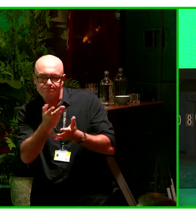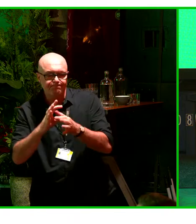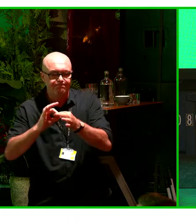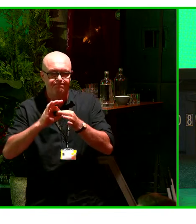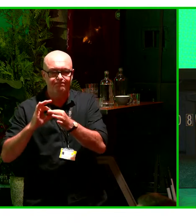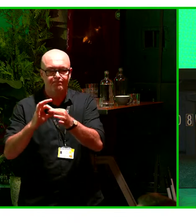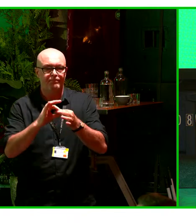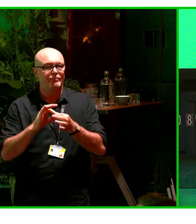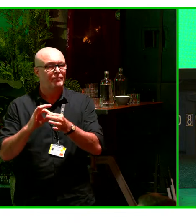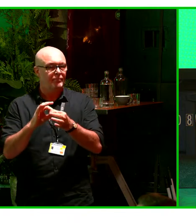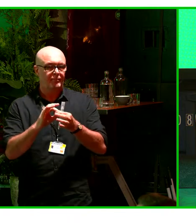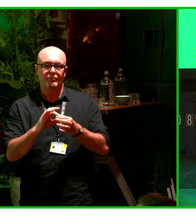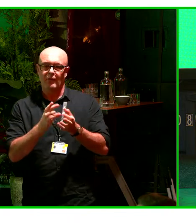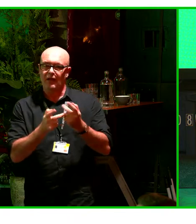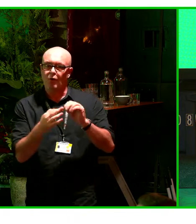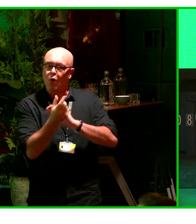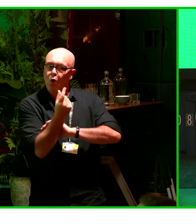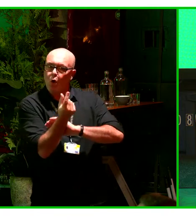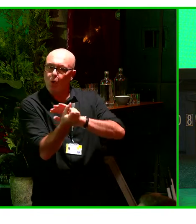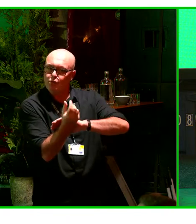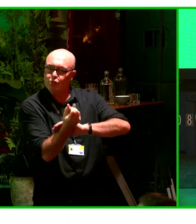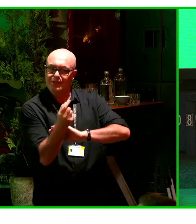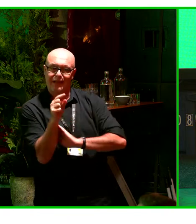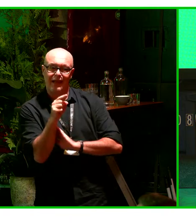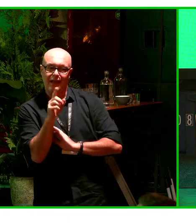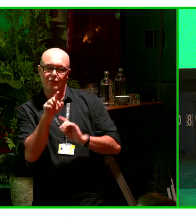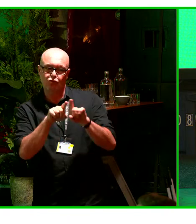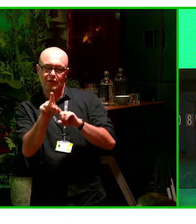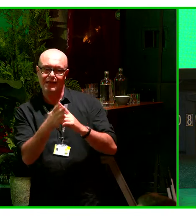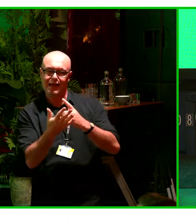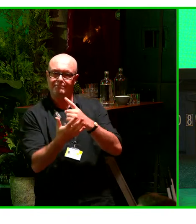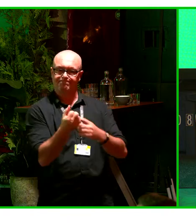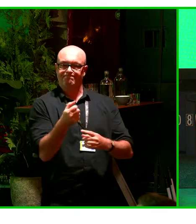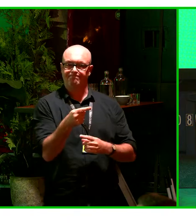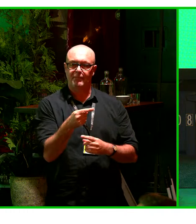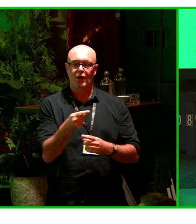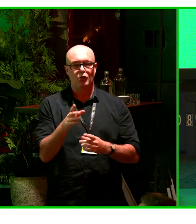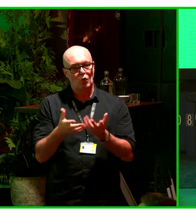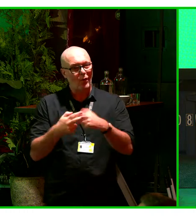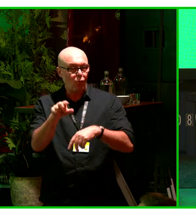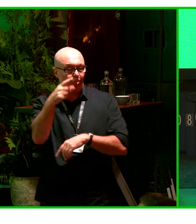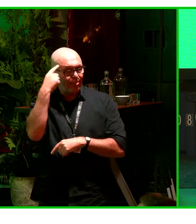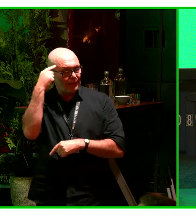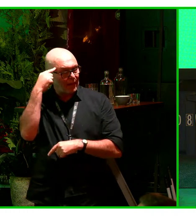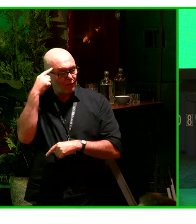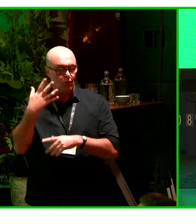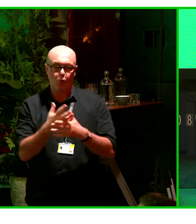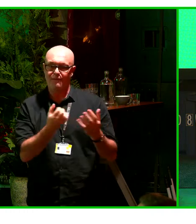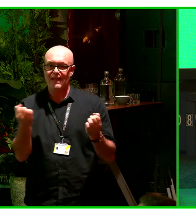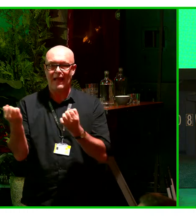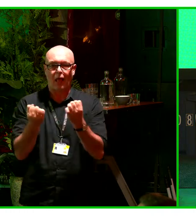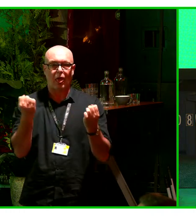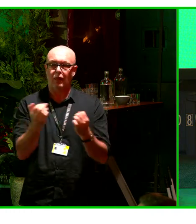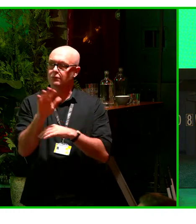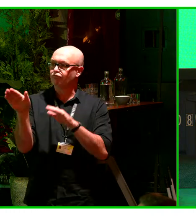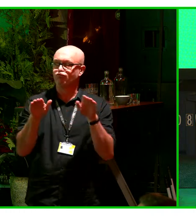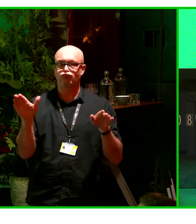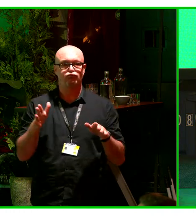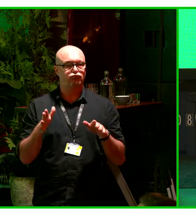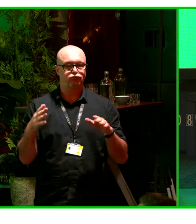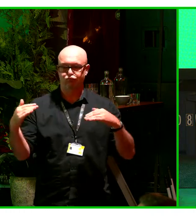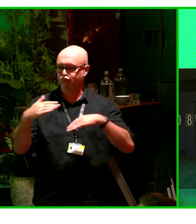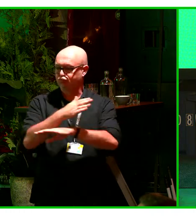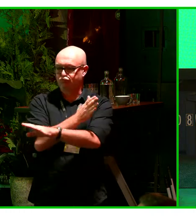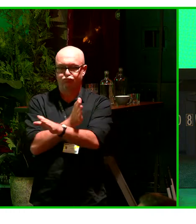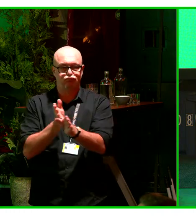presents a viable opportunity. So in terms of all of the vehicles that you see outside driving around in constructing